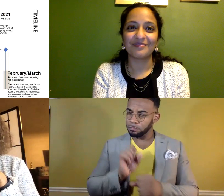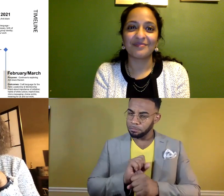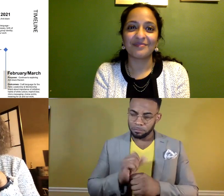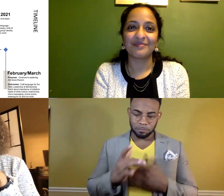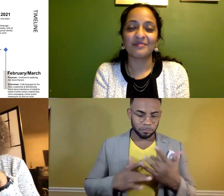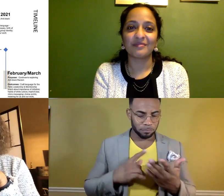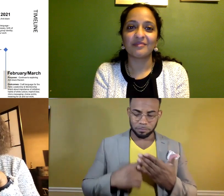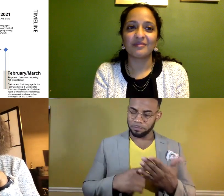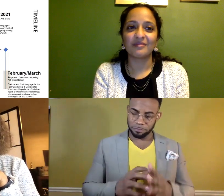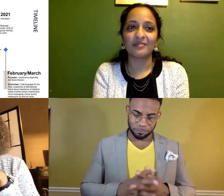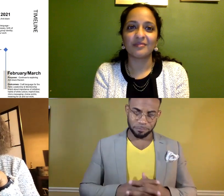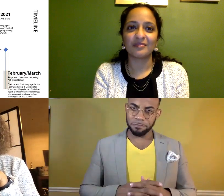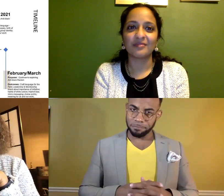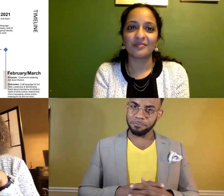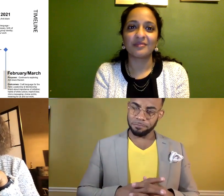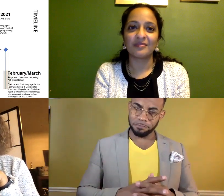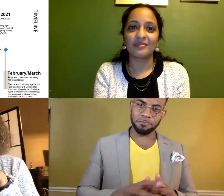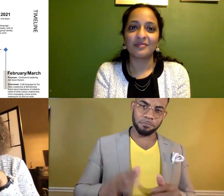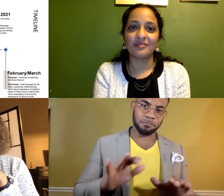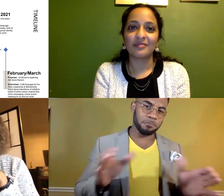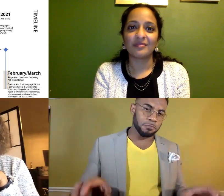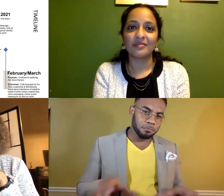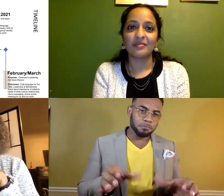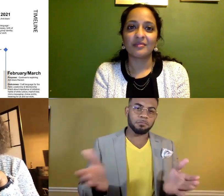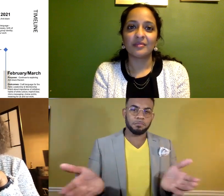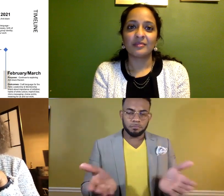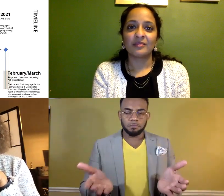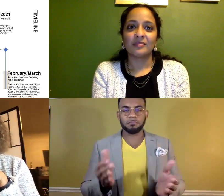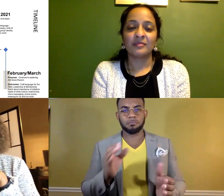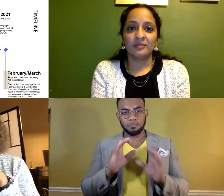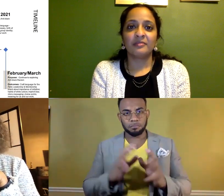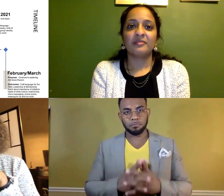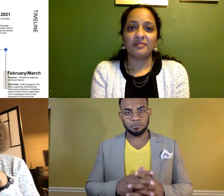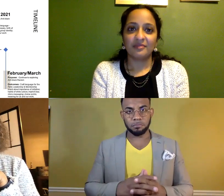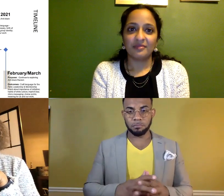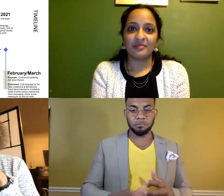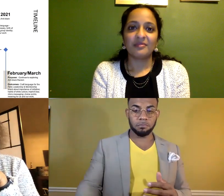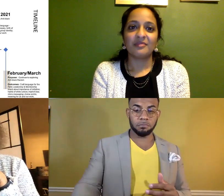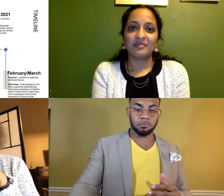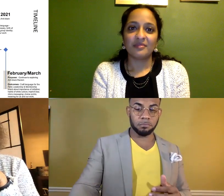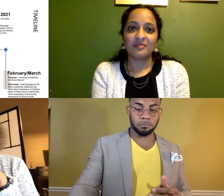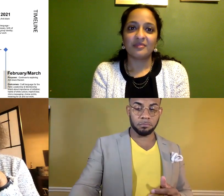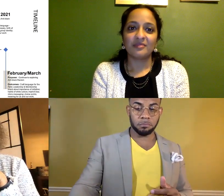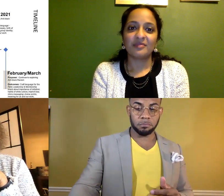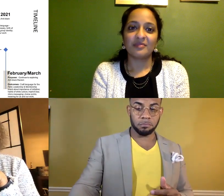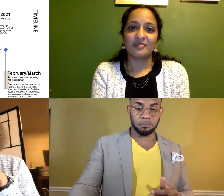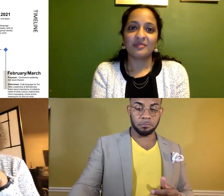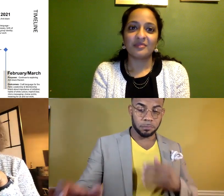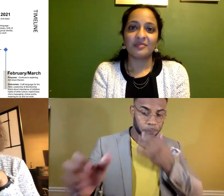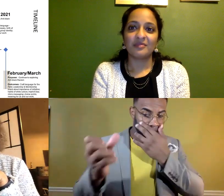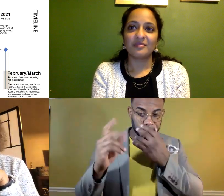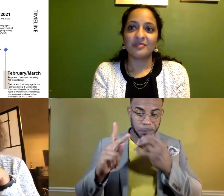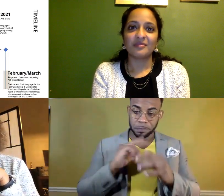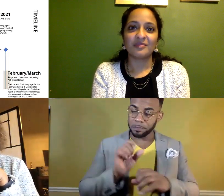exciting conversations that are going to be facilitated conversations with a large number of folks. And we're